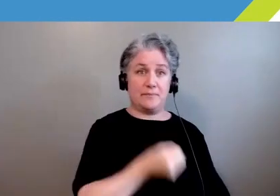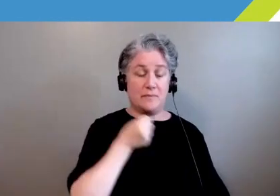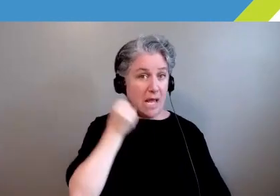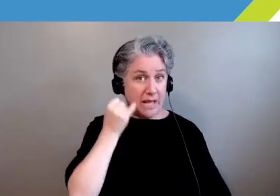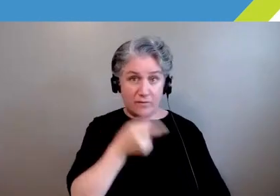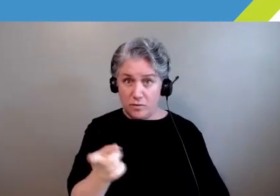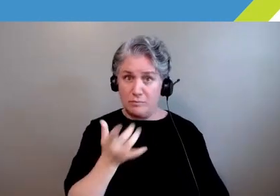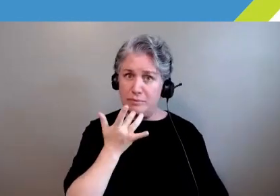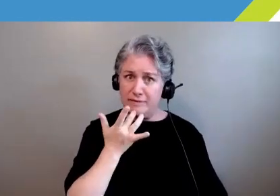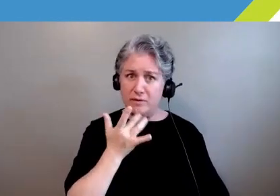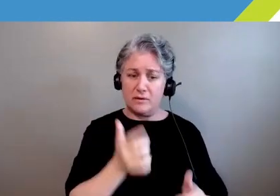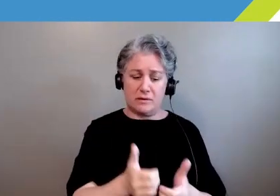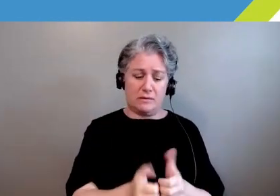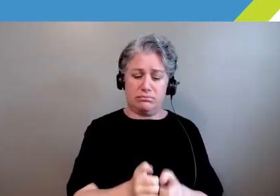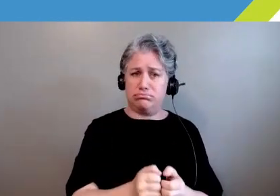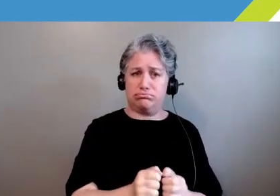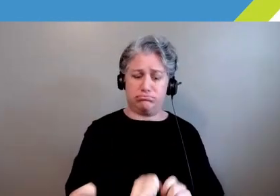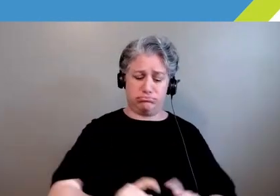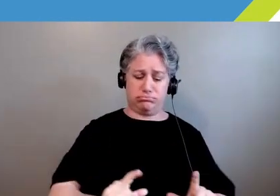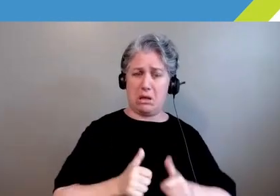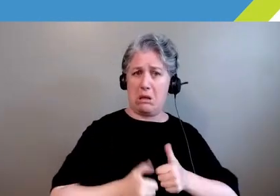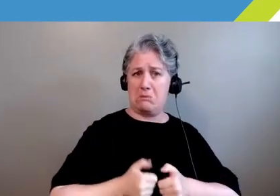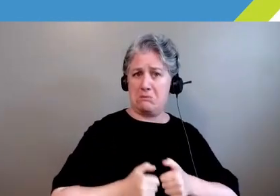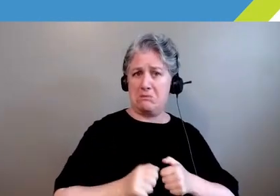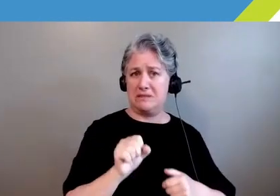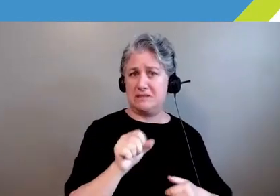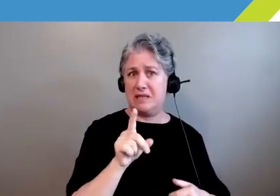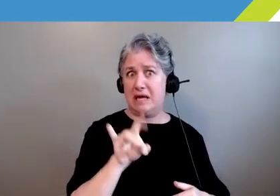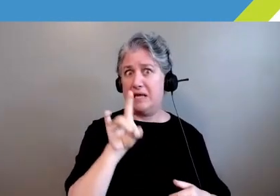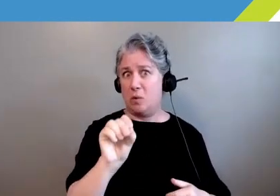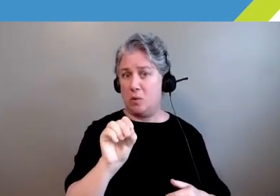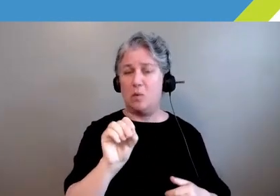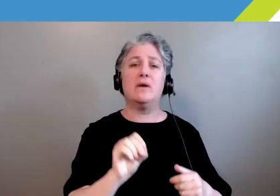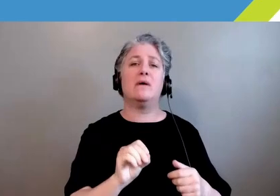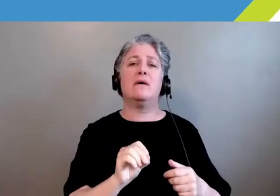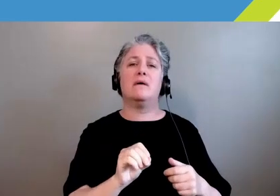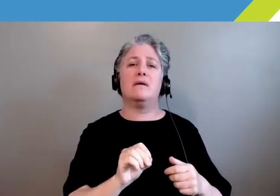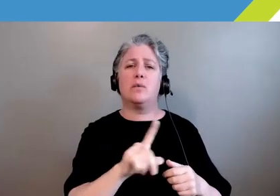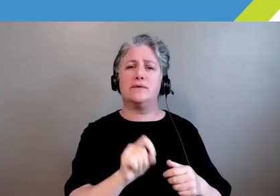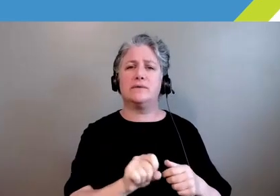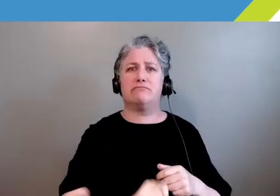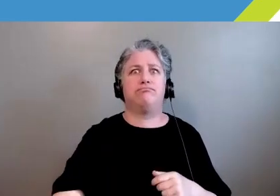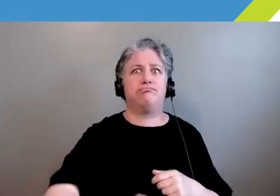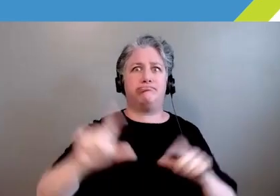comfortable putting your question into Slido, you can type it into Slido. You can go to Slido by